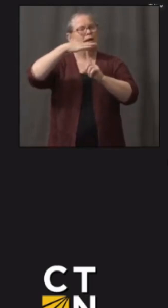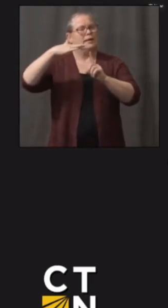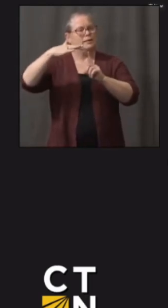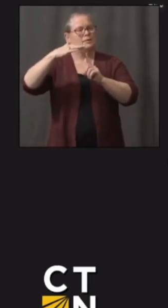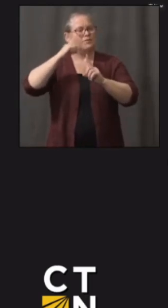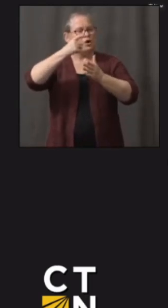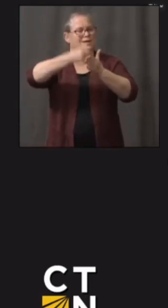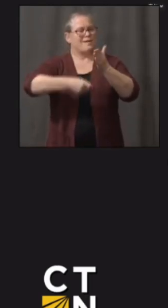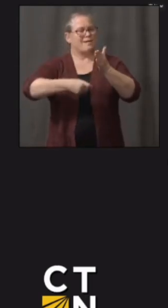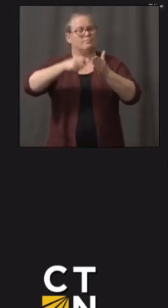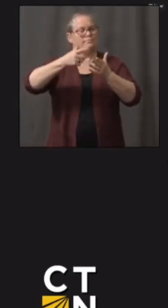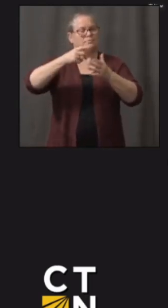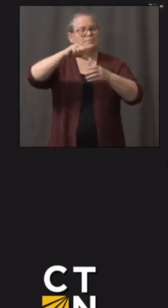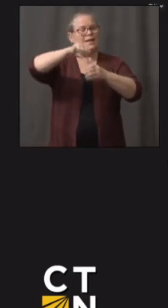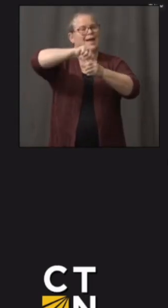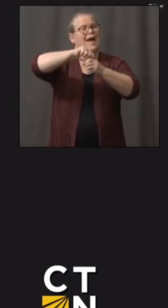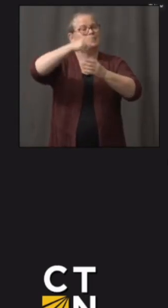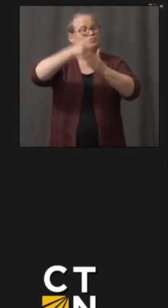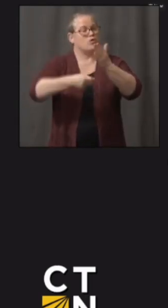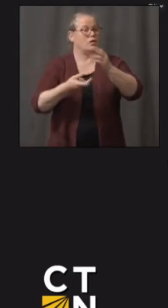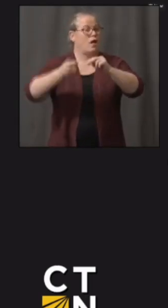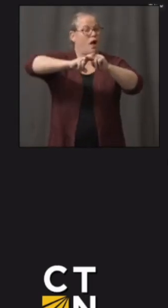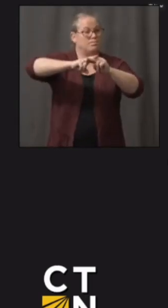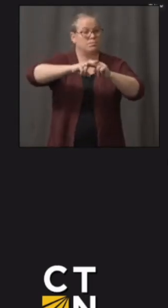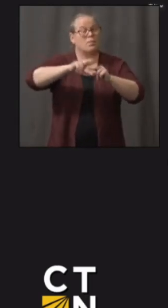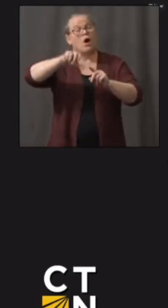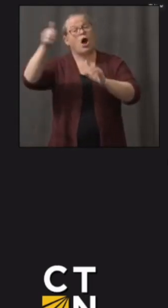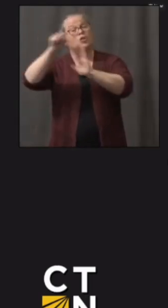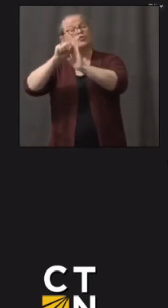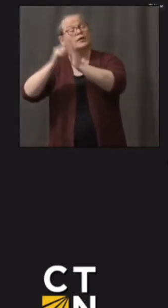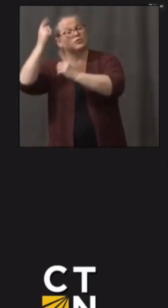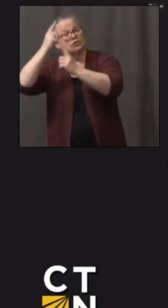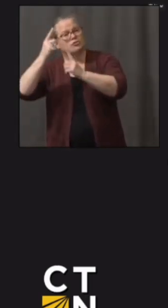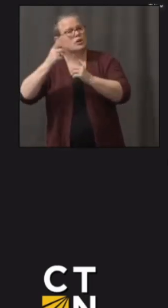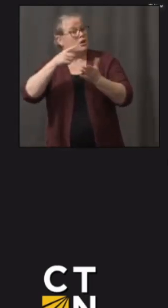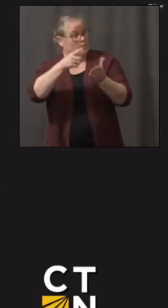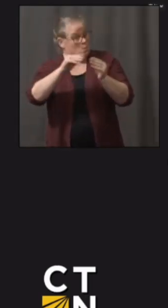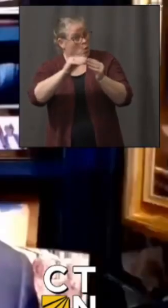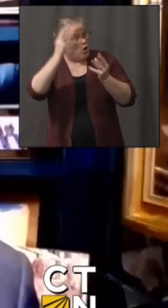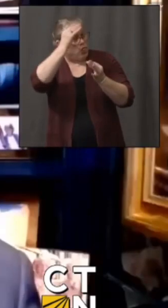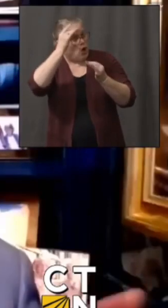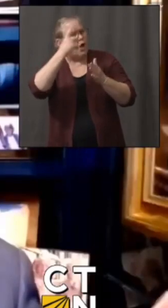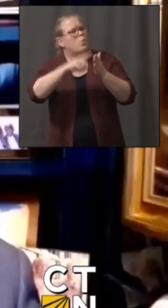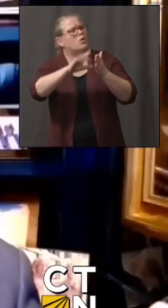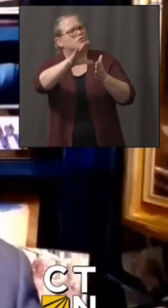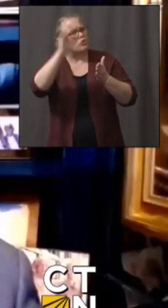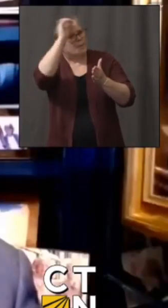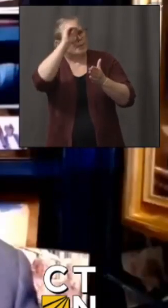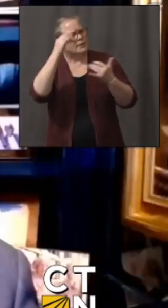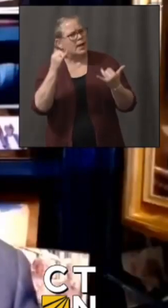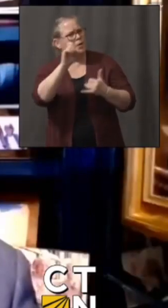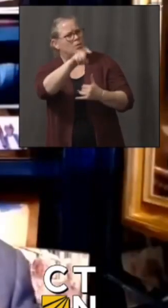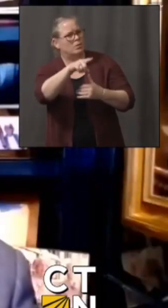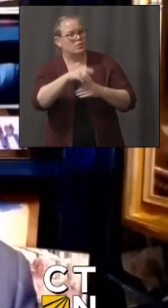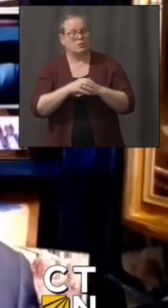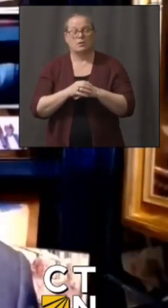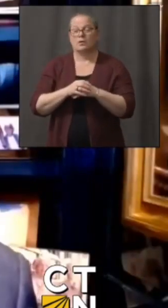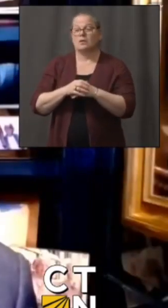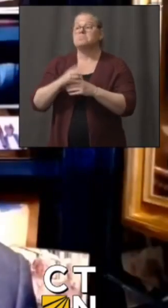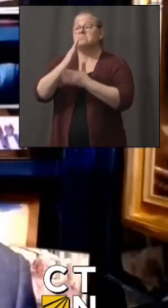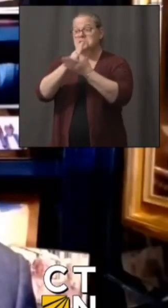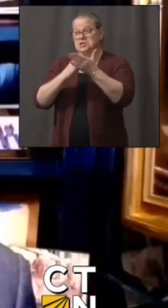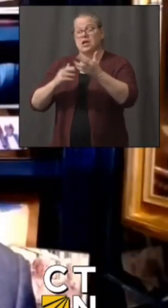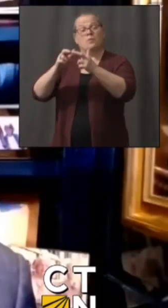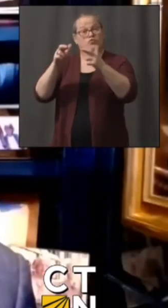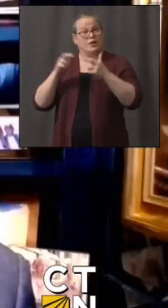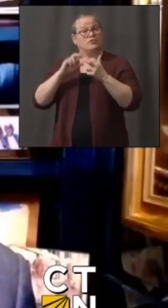Other states are considering it. Have you given that any more thought? Where do you stand on that now? It's something a lot of the regional governors are thinking about, and one of